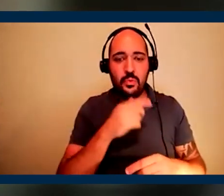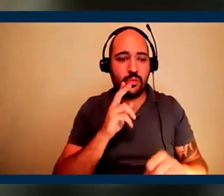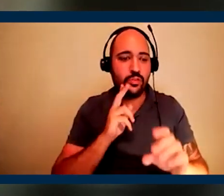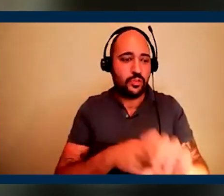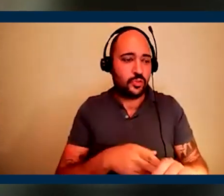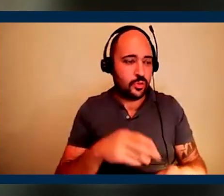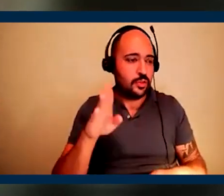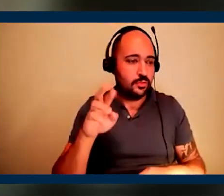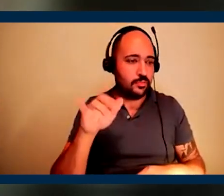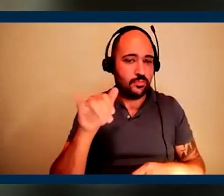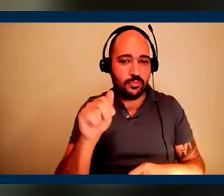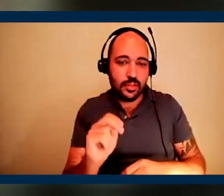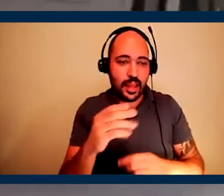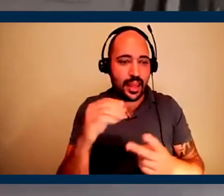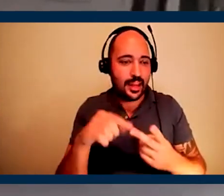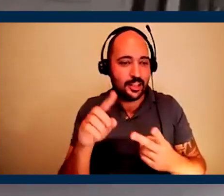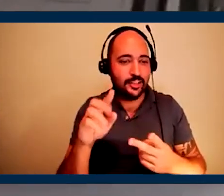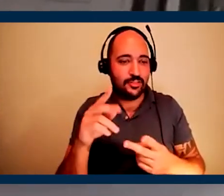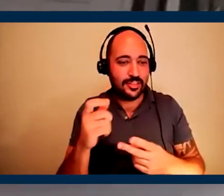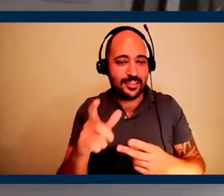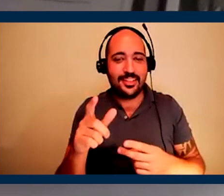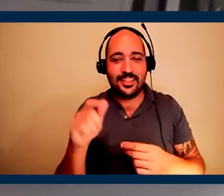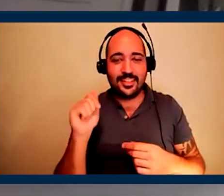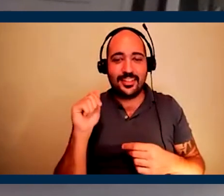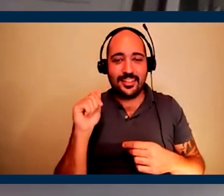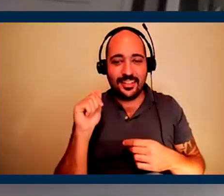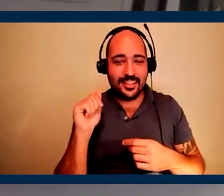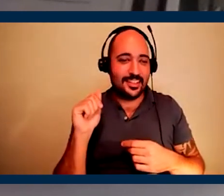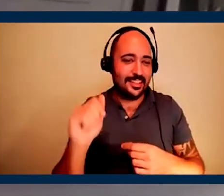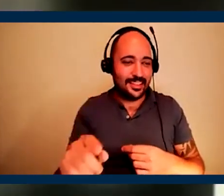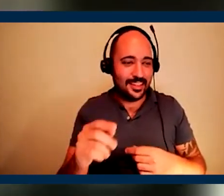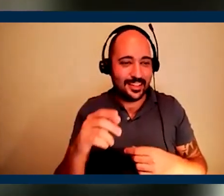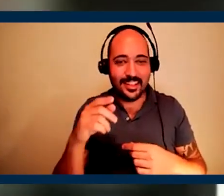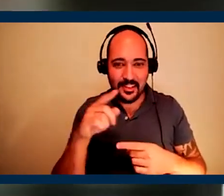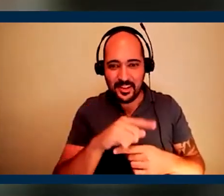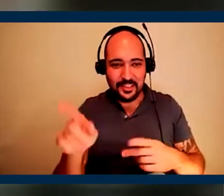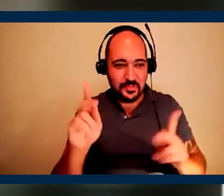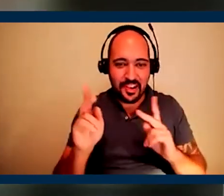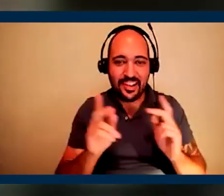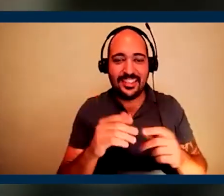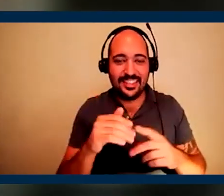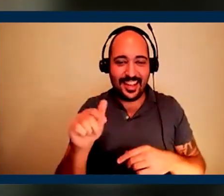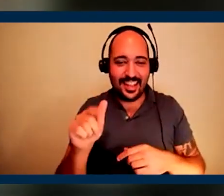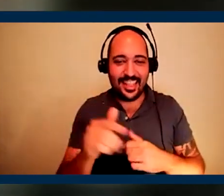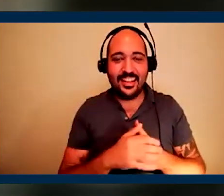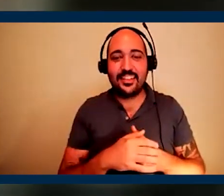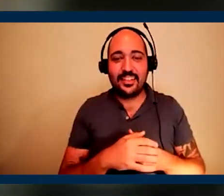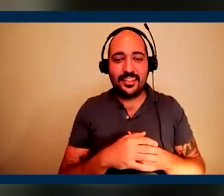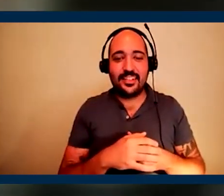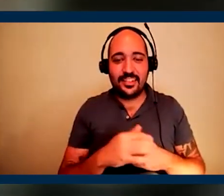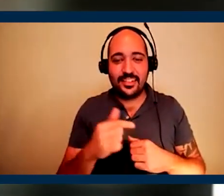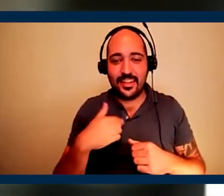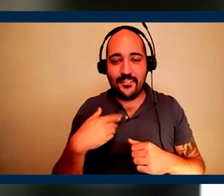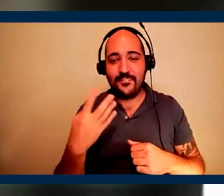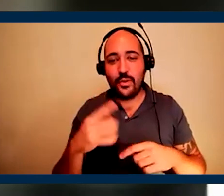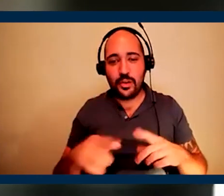Assemblyman Bryant and Drexel at Holly's event in LA. No, I have 4